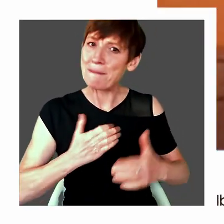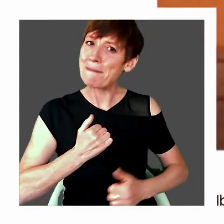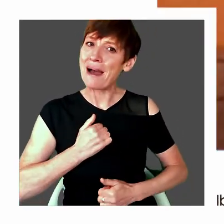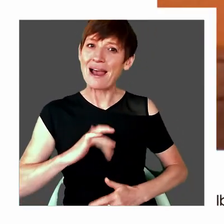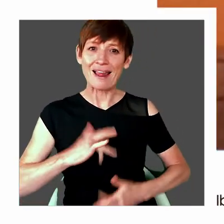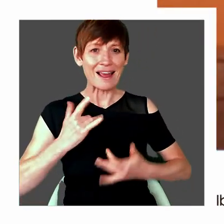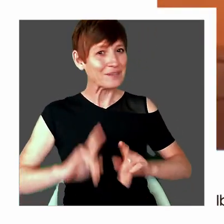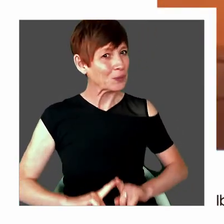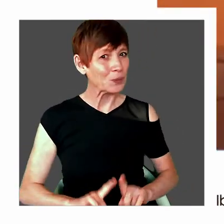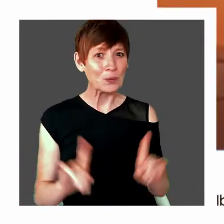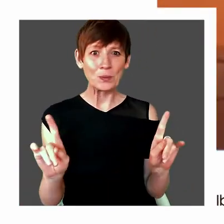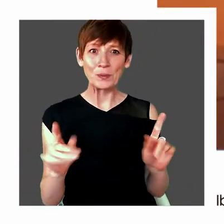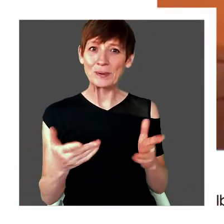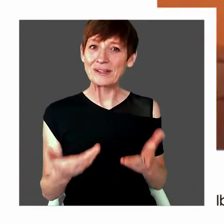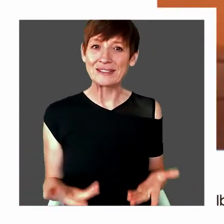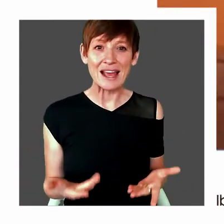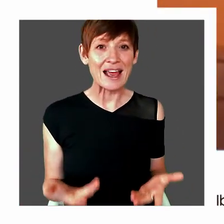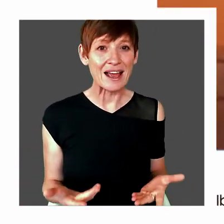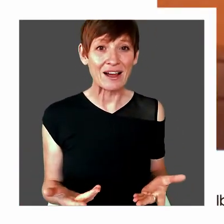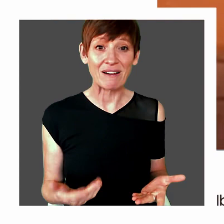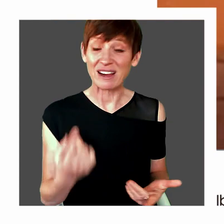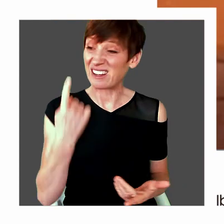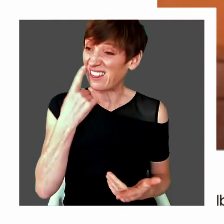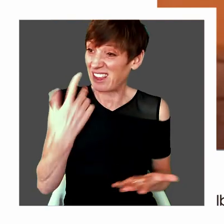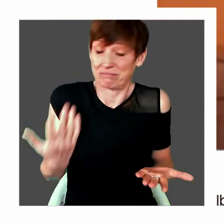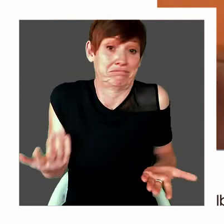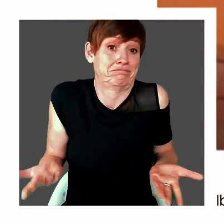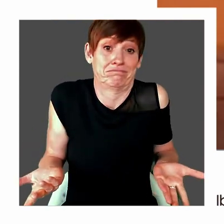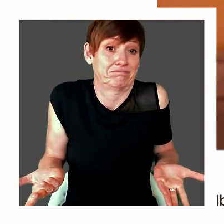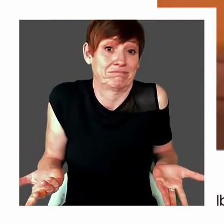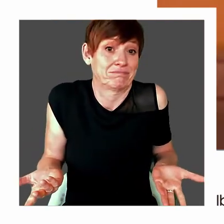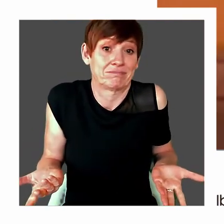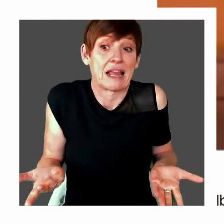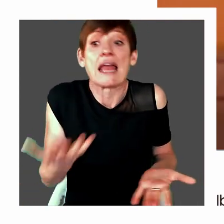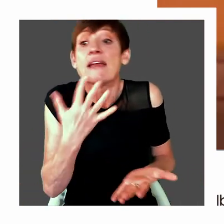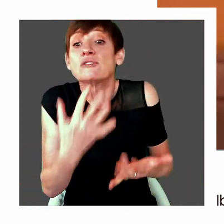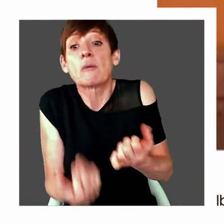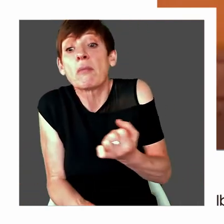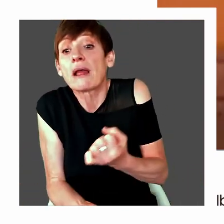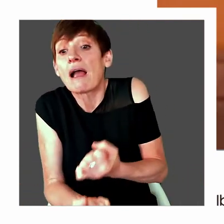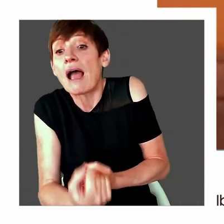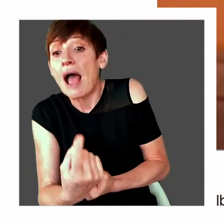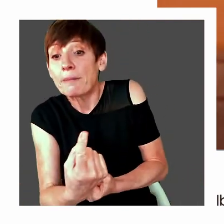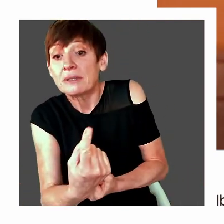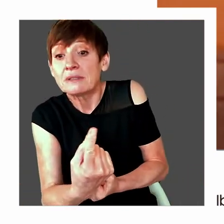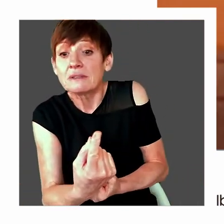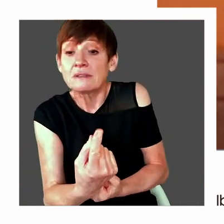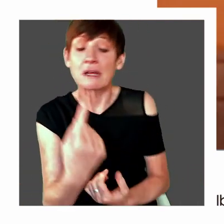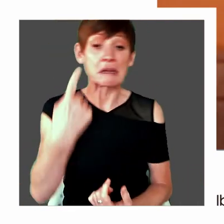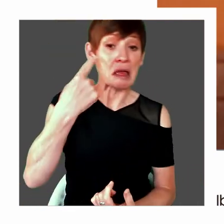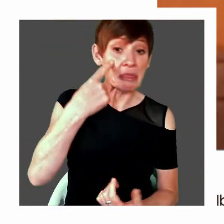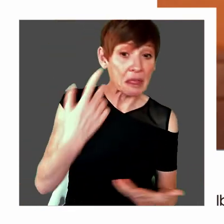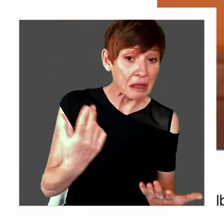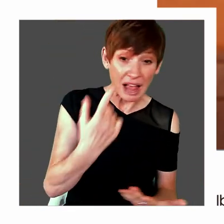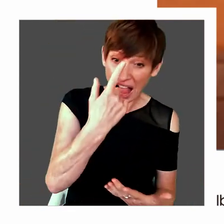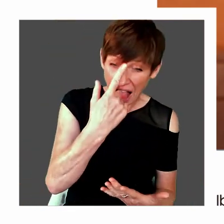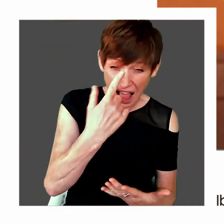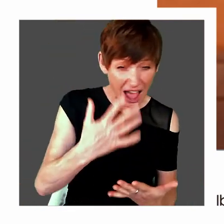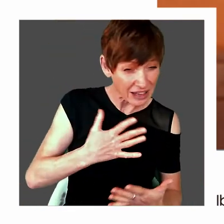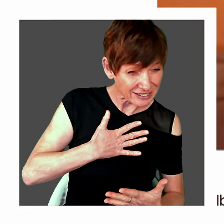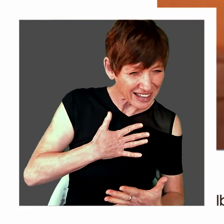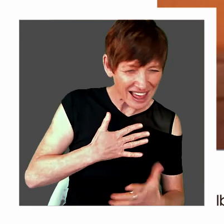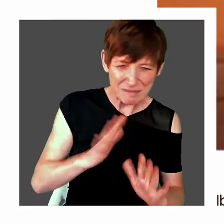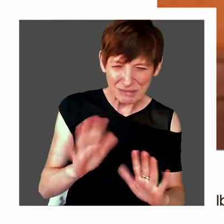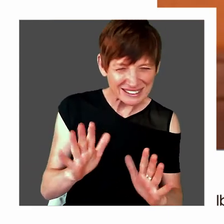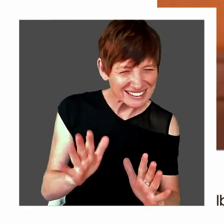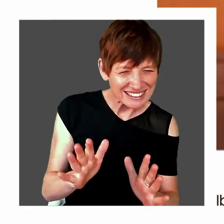this point, I'm just like, well, I'm used to it. If something comes along that I feel like I can do, but not